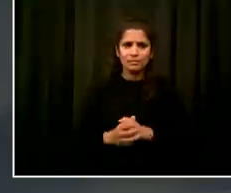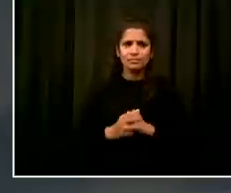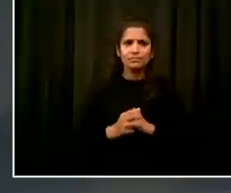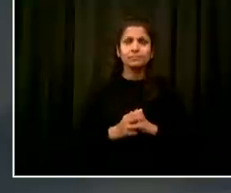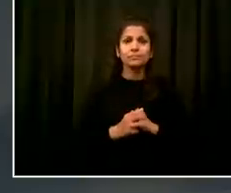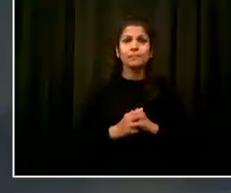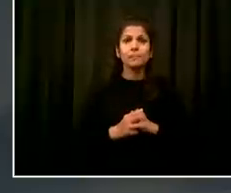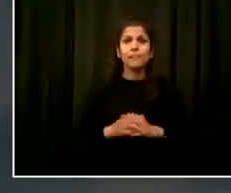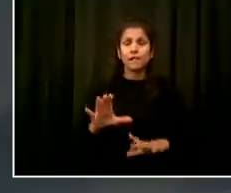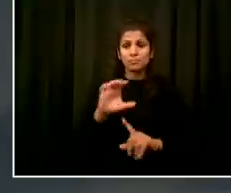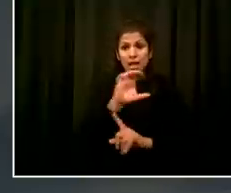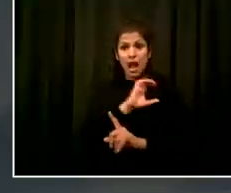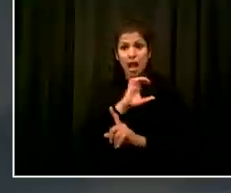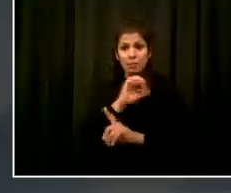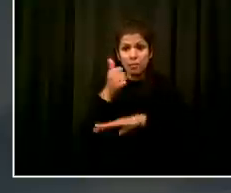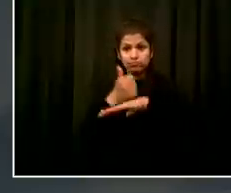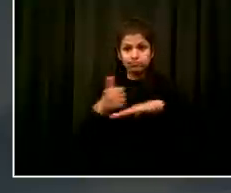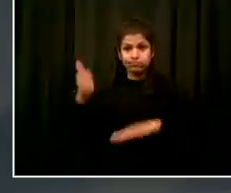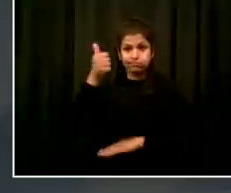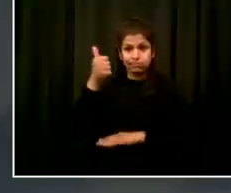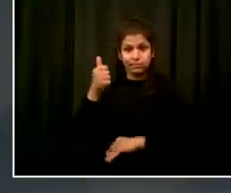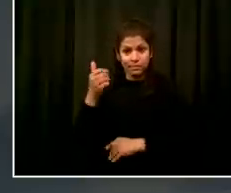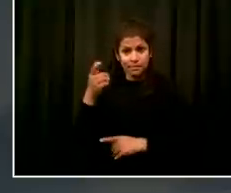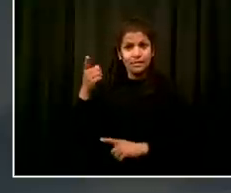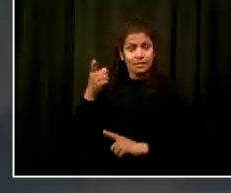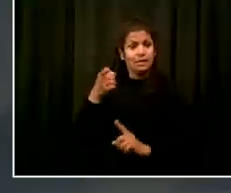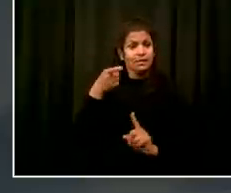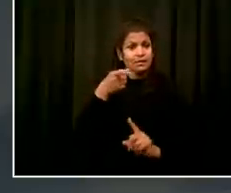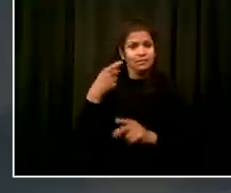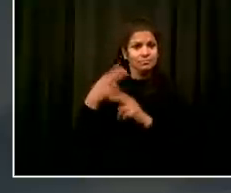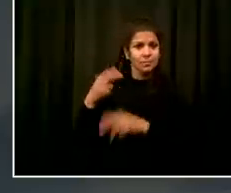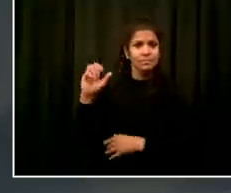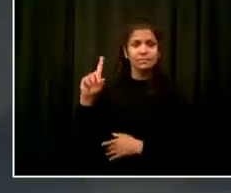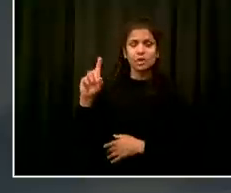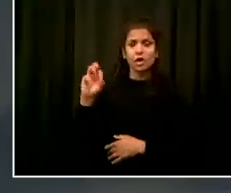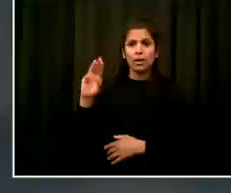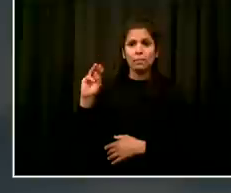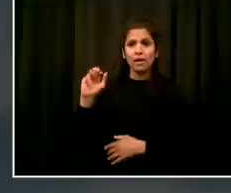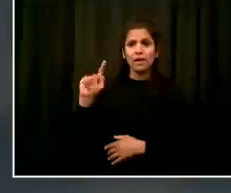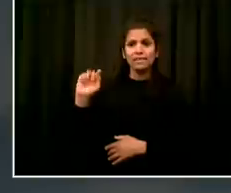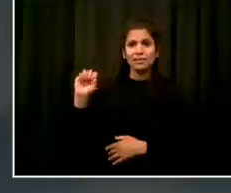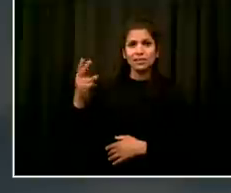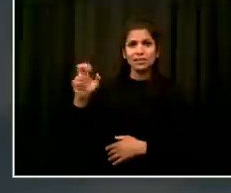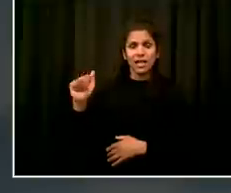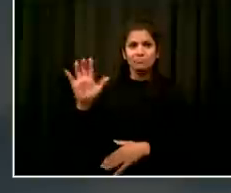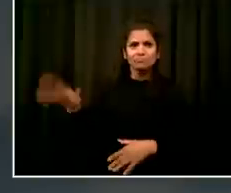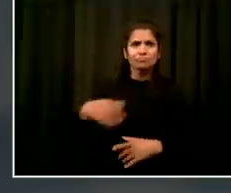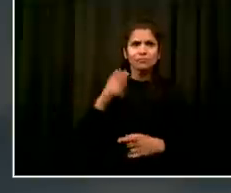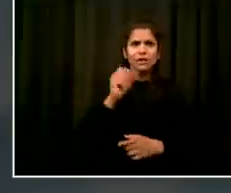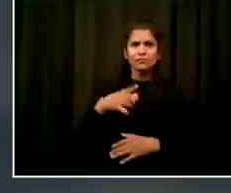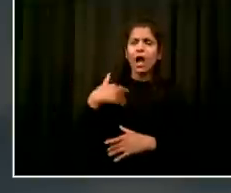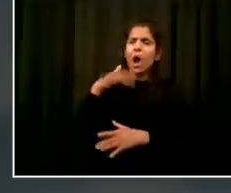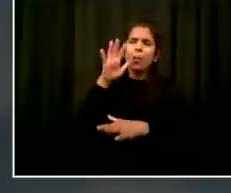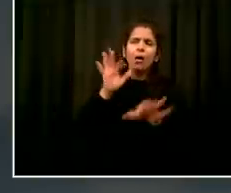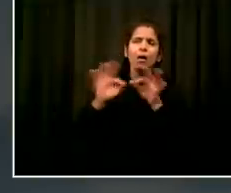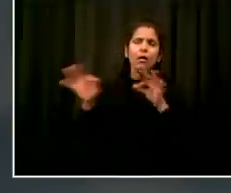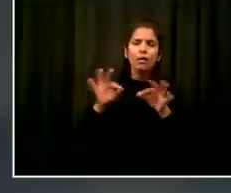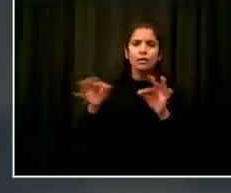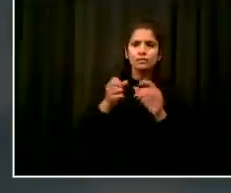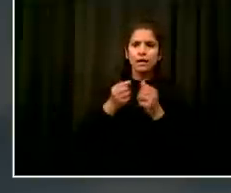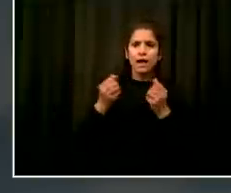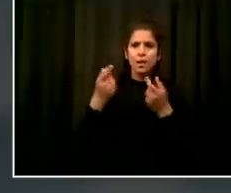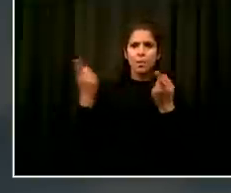was a long question that I didn't hear was the summons versus arrest. You know, wherever appropriate, we issue summonses in lieu of